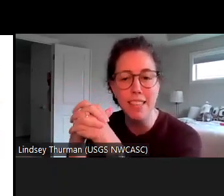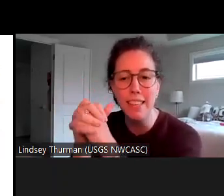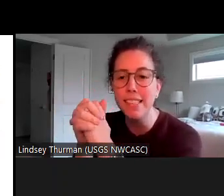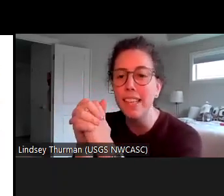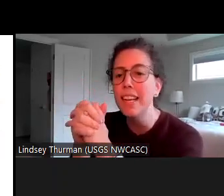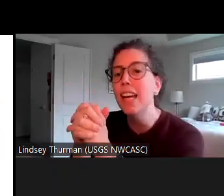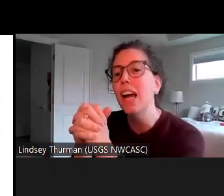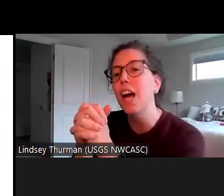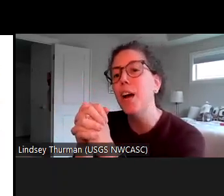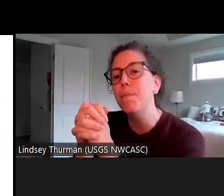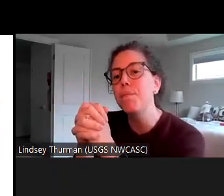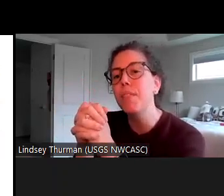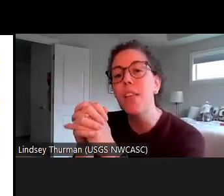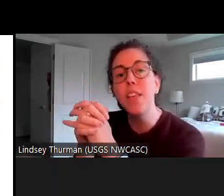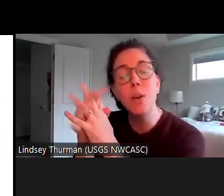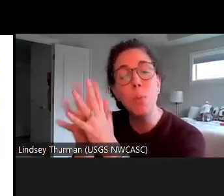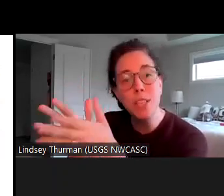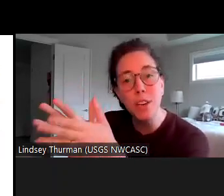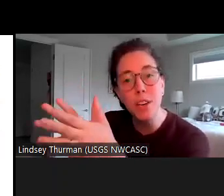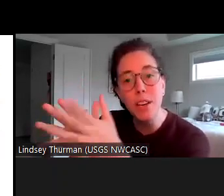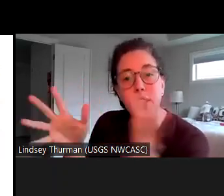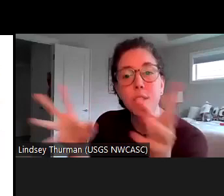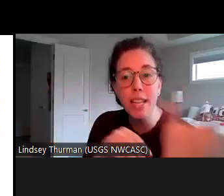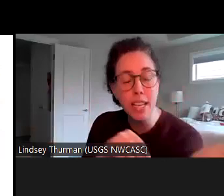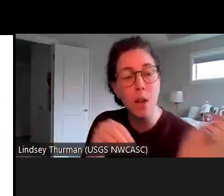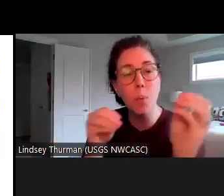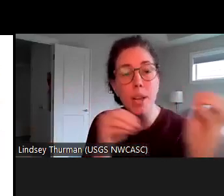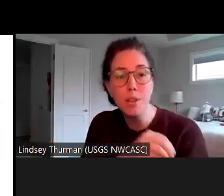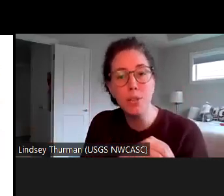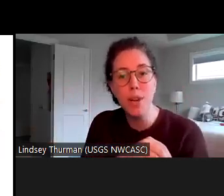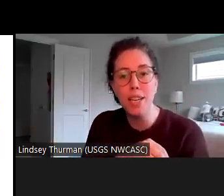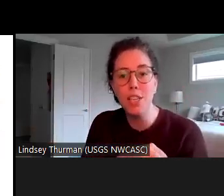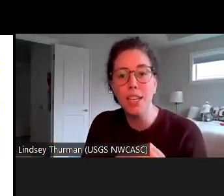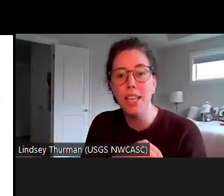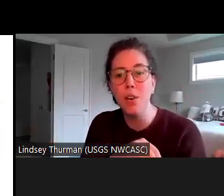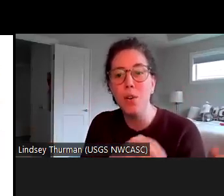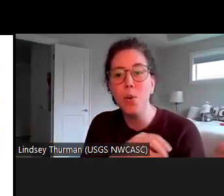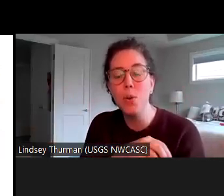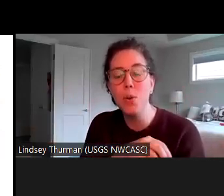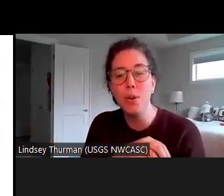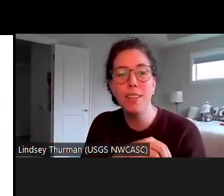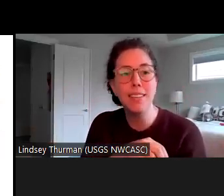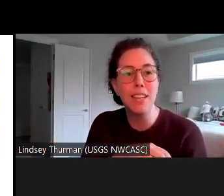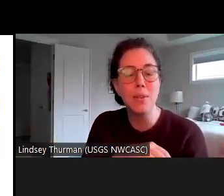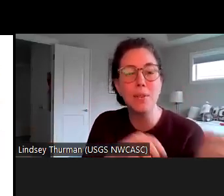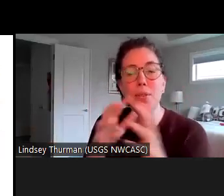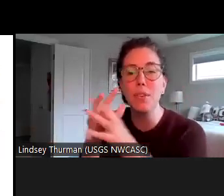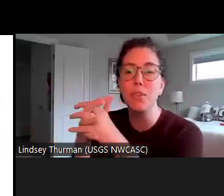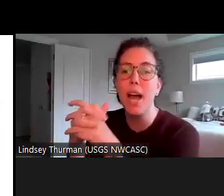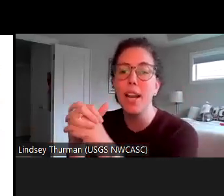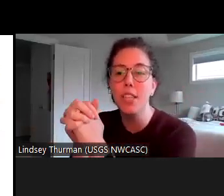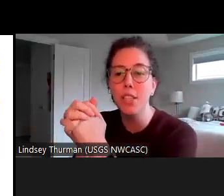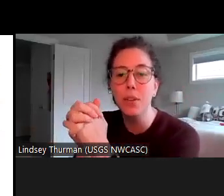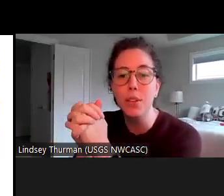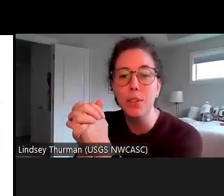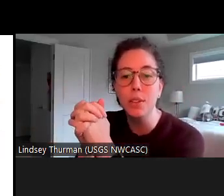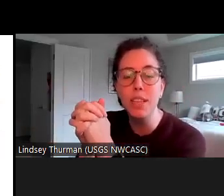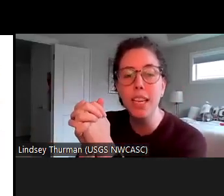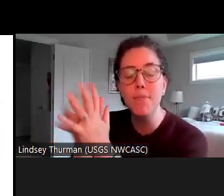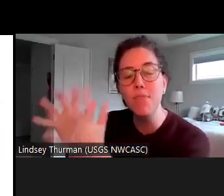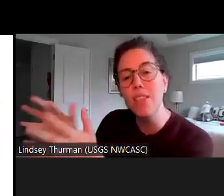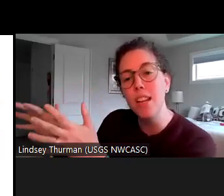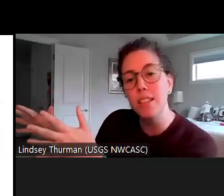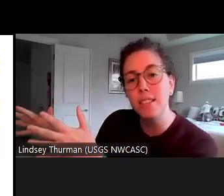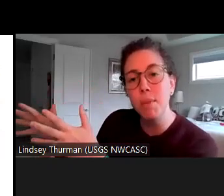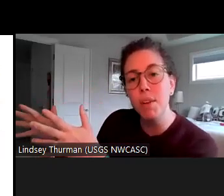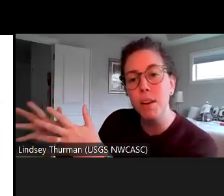in physics, and then in winter, and so that's a winter strategy or northern, strategy to conserve